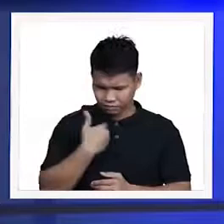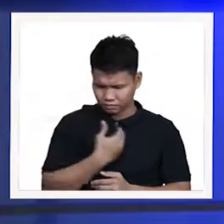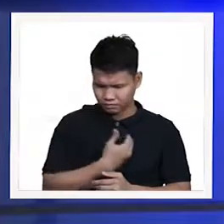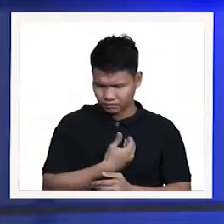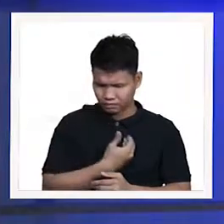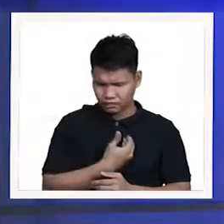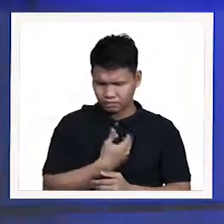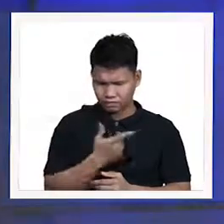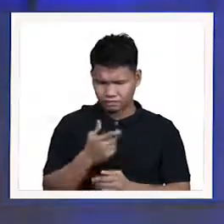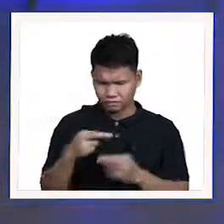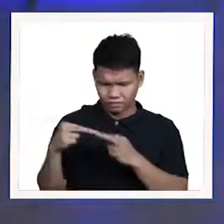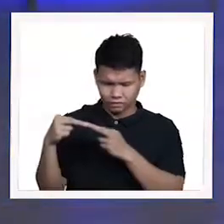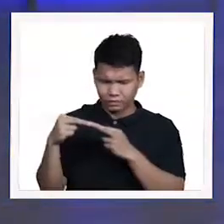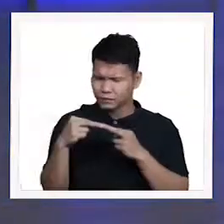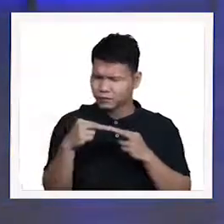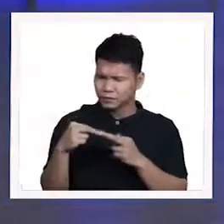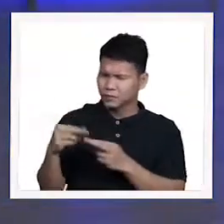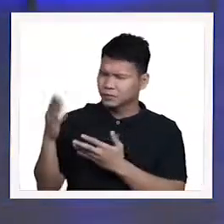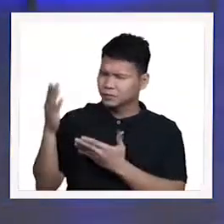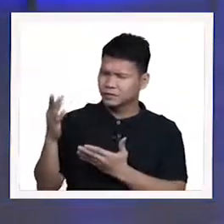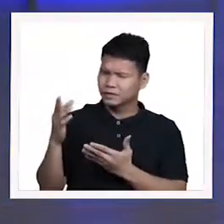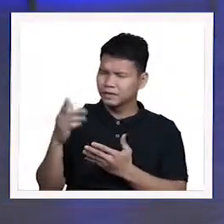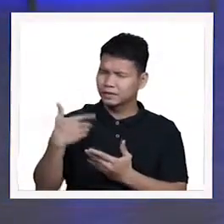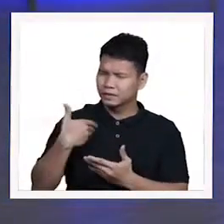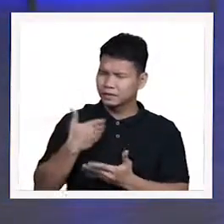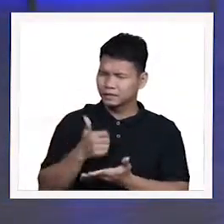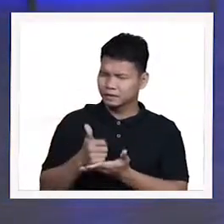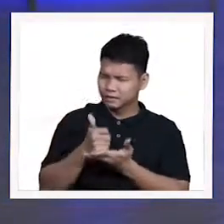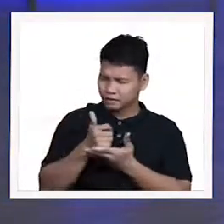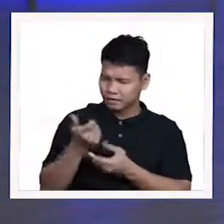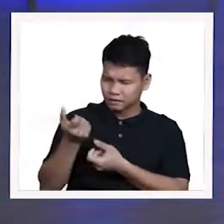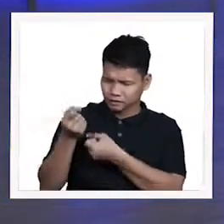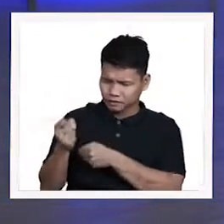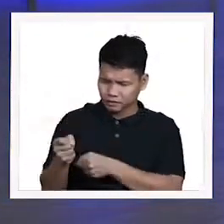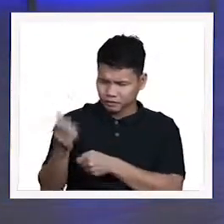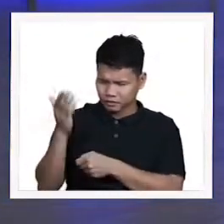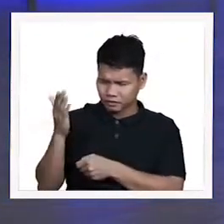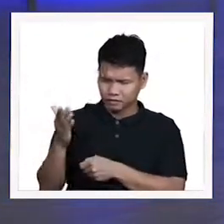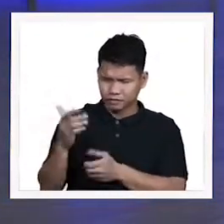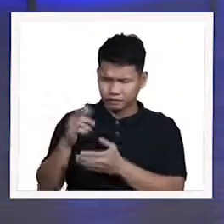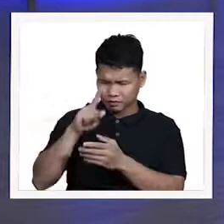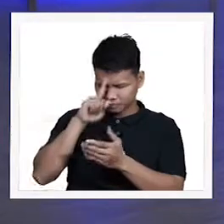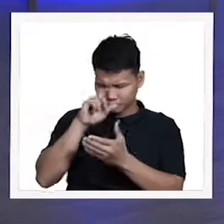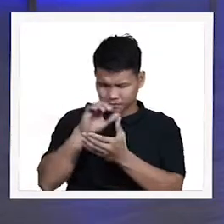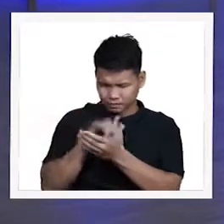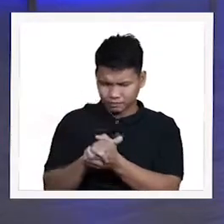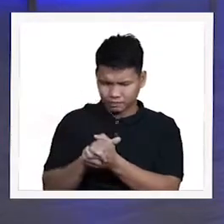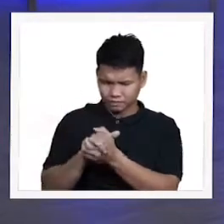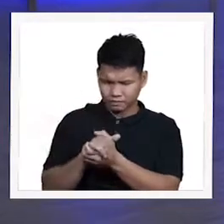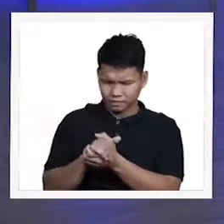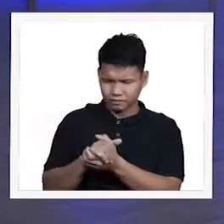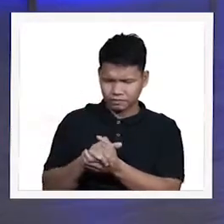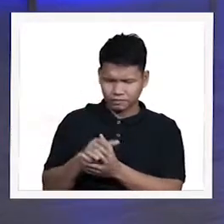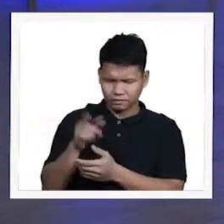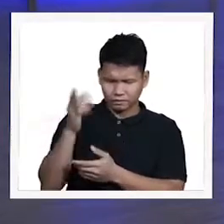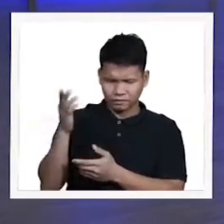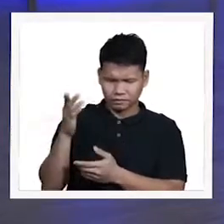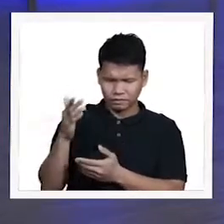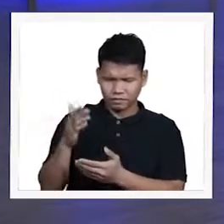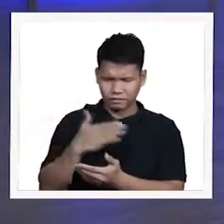with you help us to trust you help us to believe in you and above all heavenly father